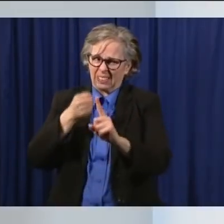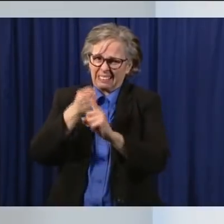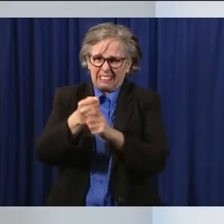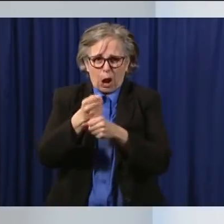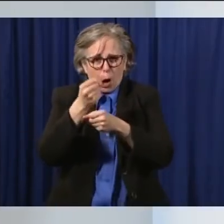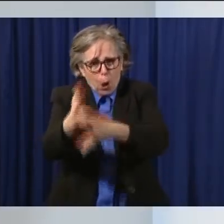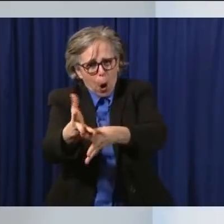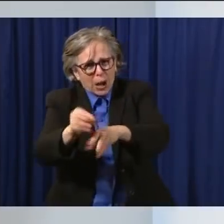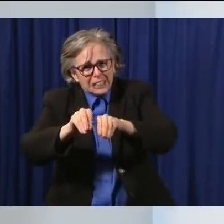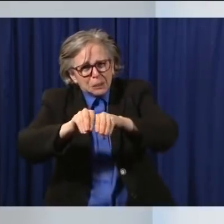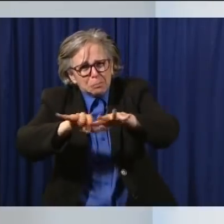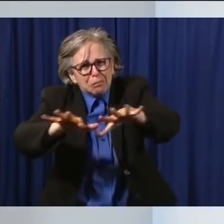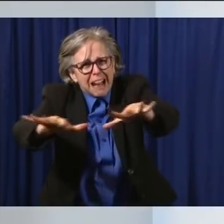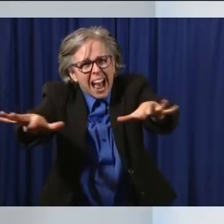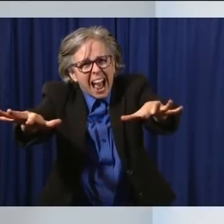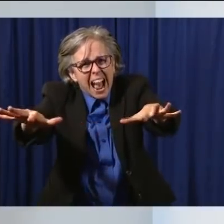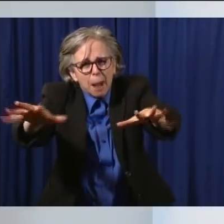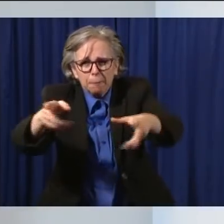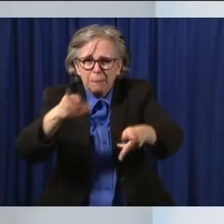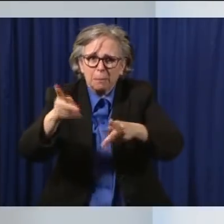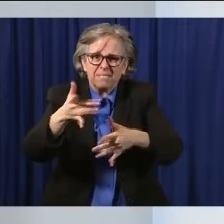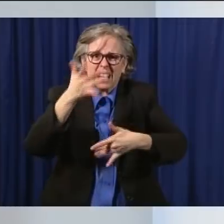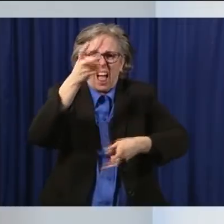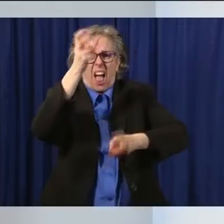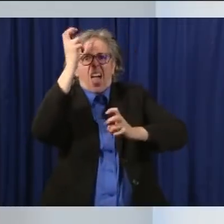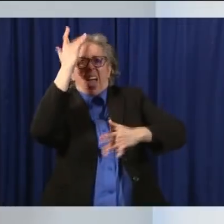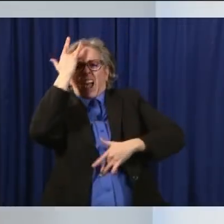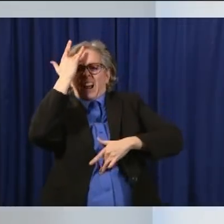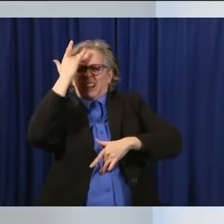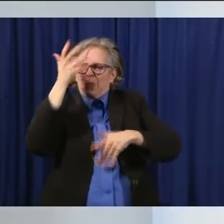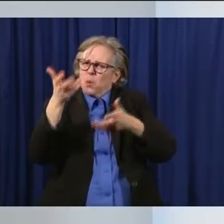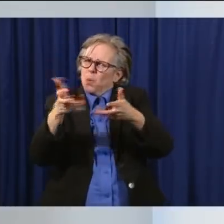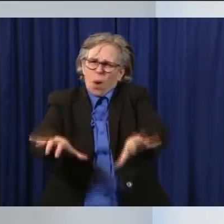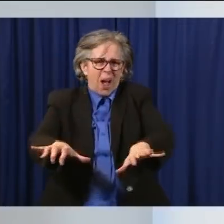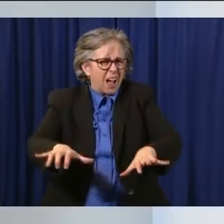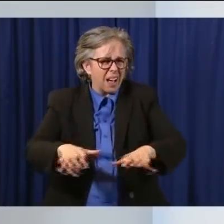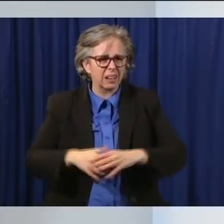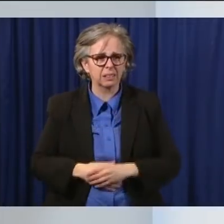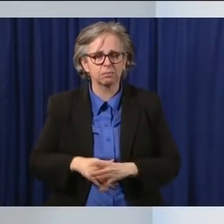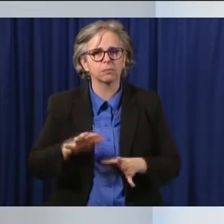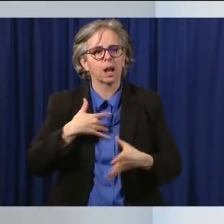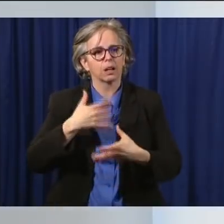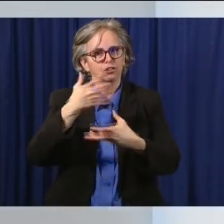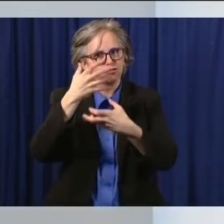during the reopening, we place our trust in the people of Ohio that we can do both.